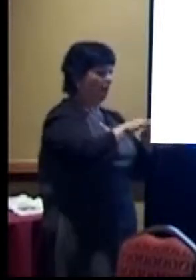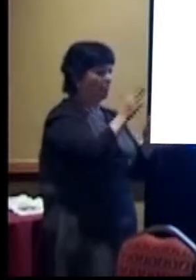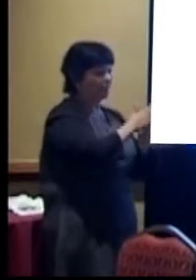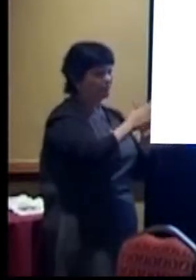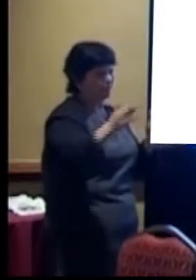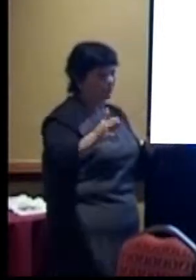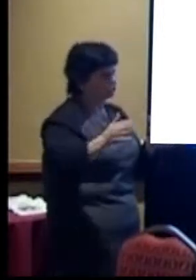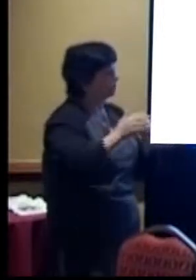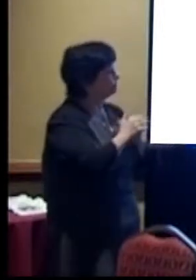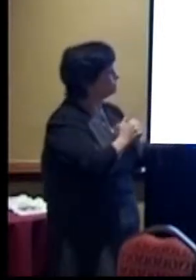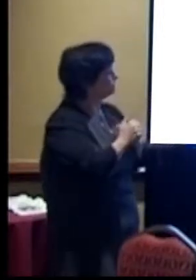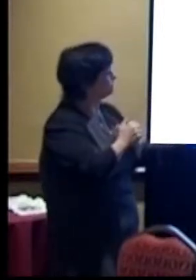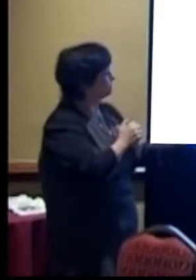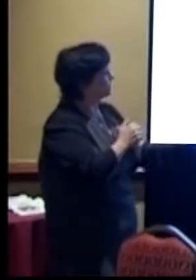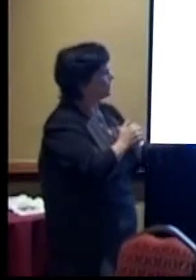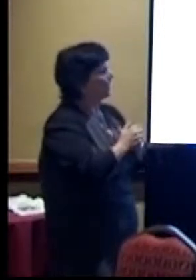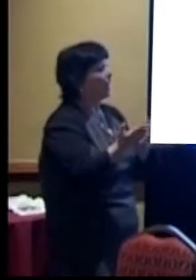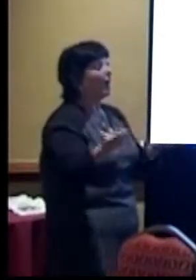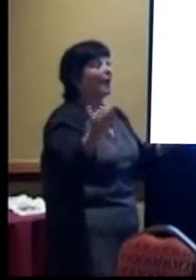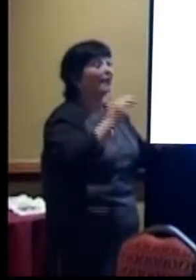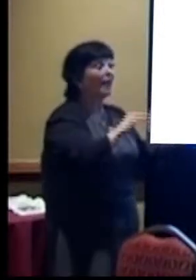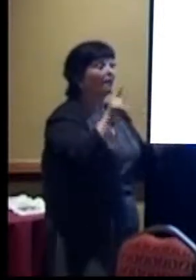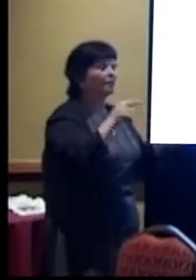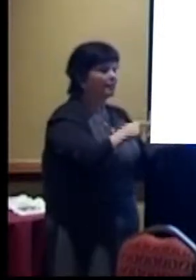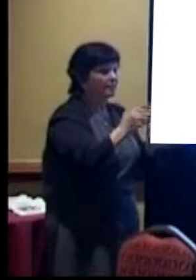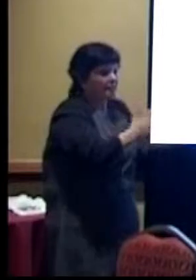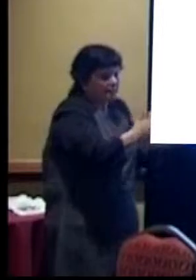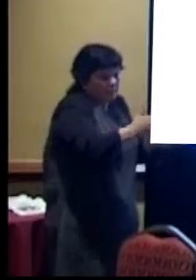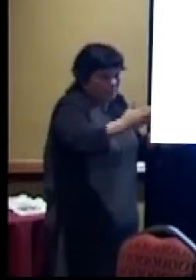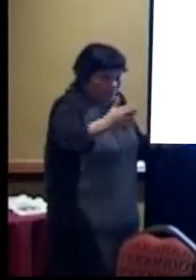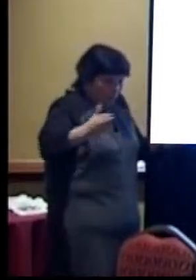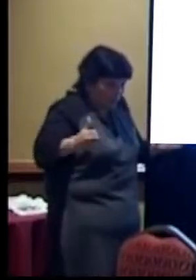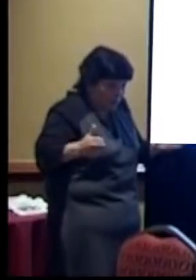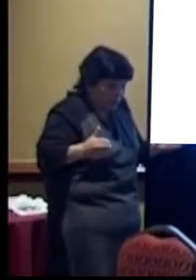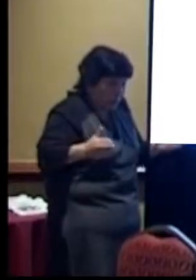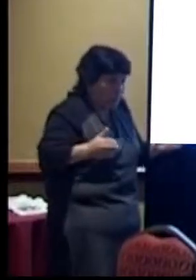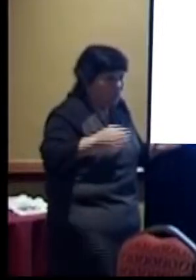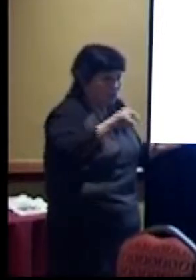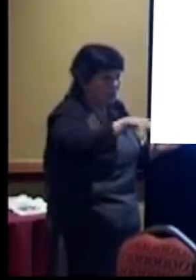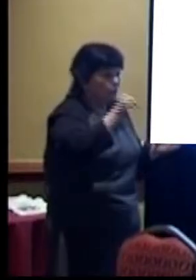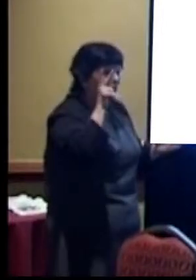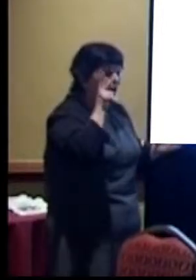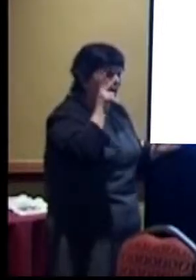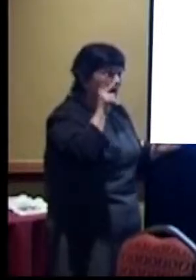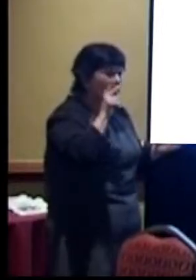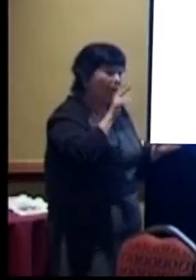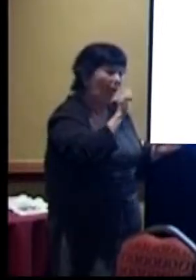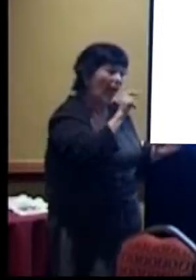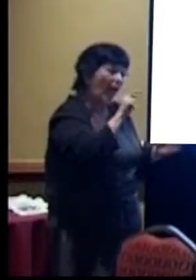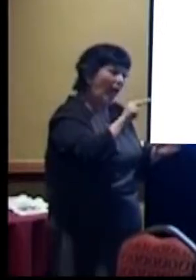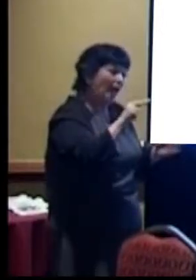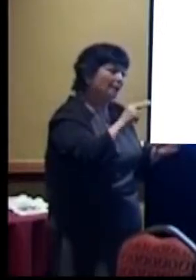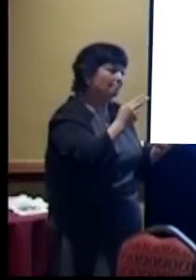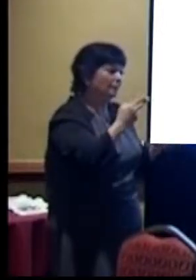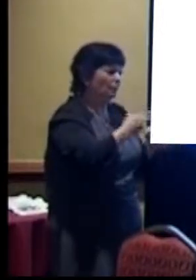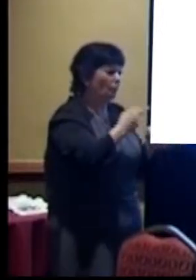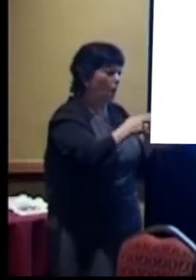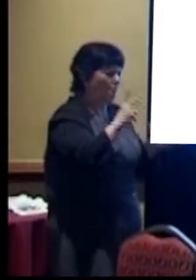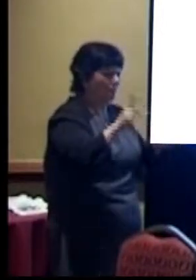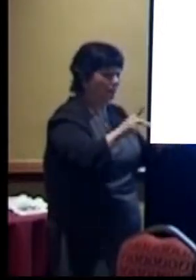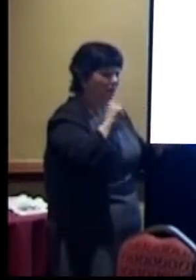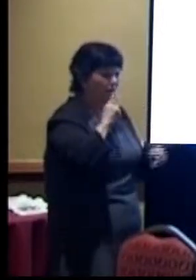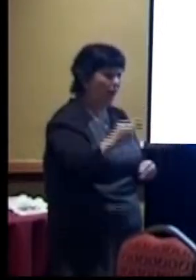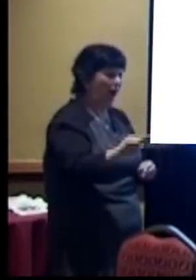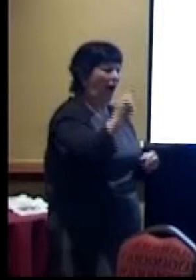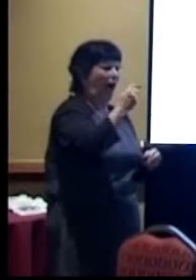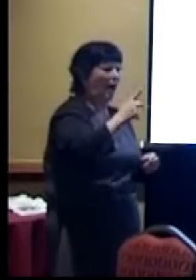spectrum. And again, this is a spectrum, and so you heard Anne referring to people being